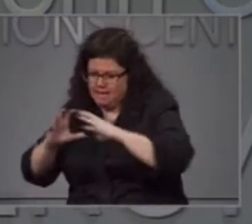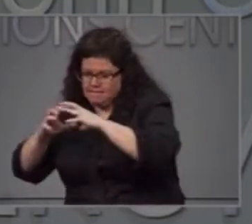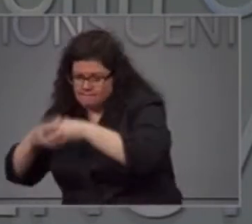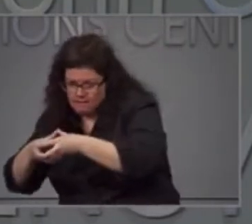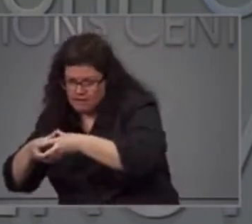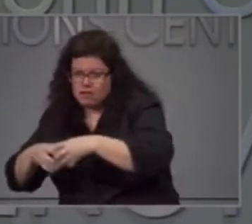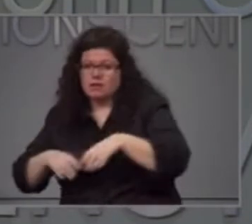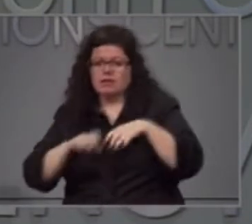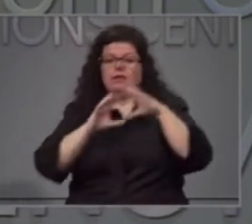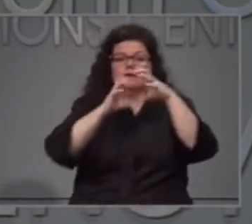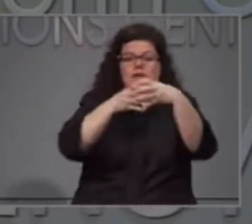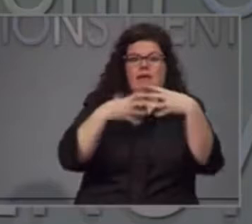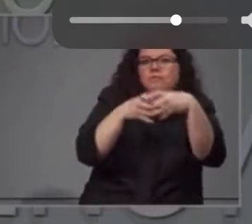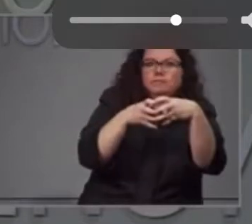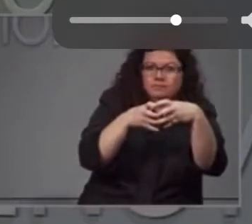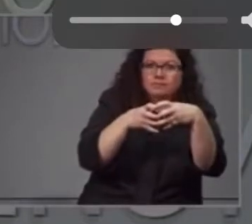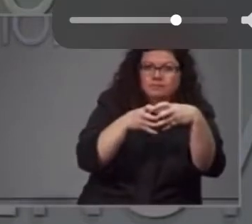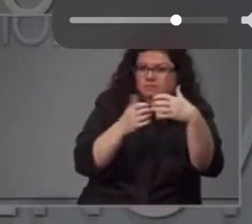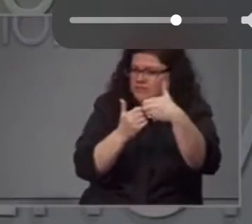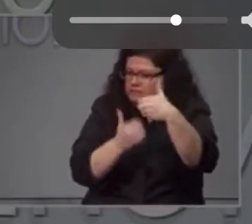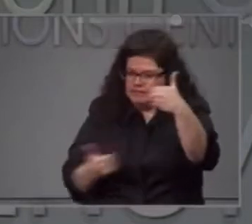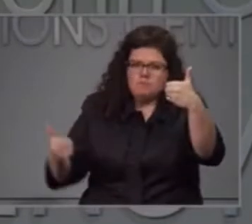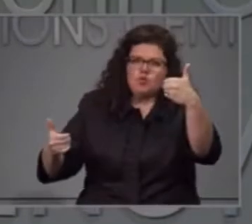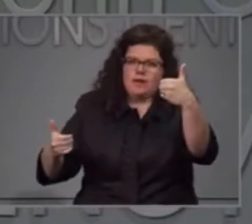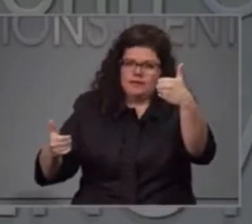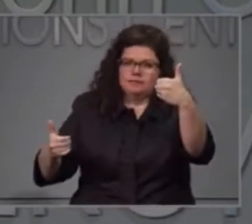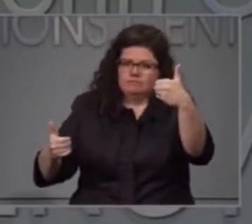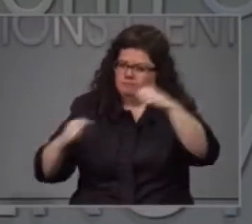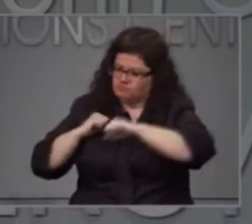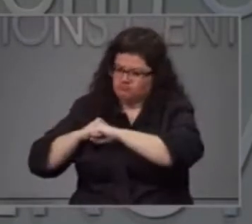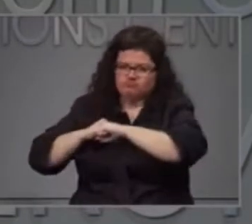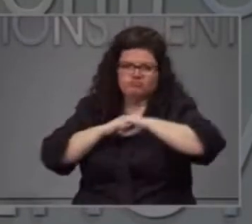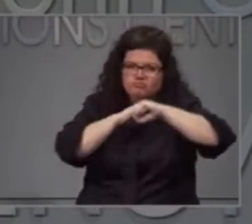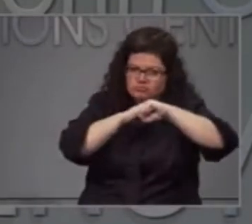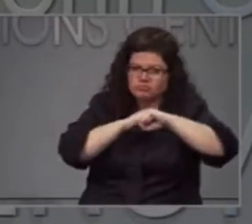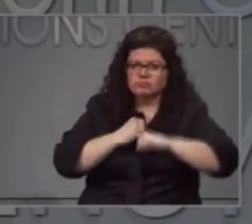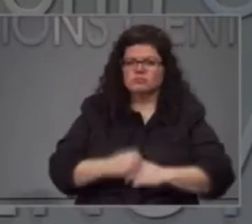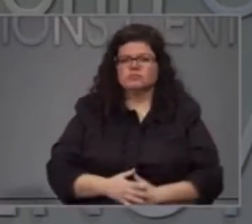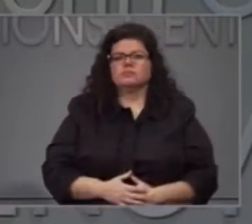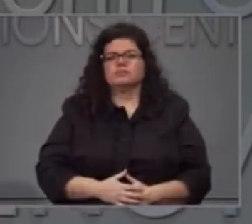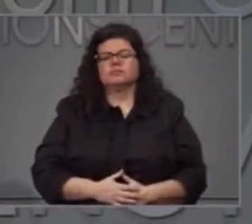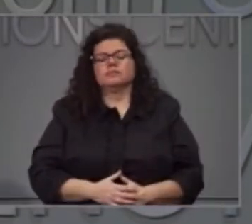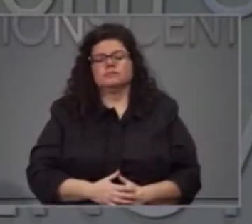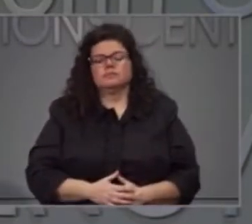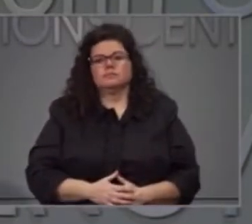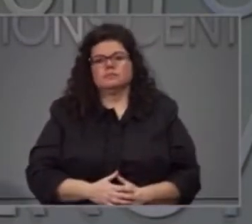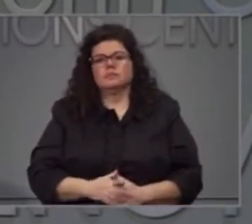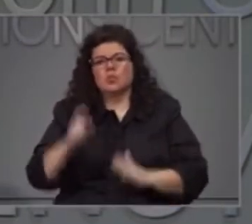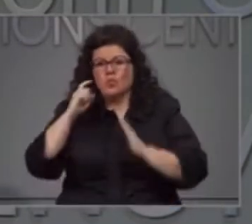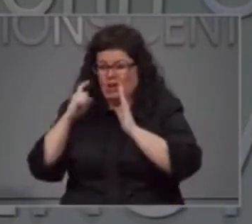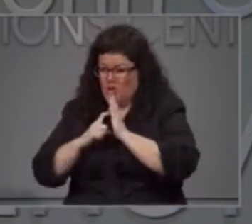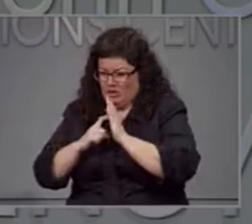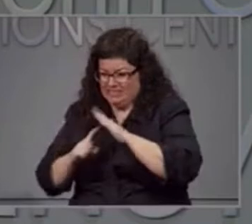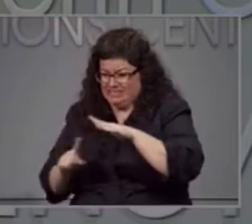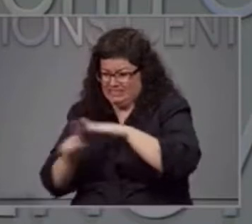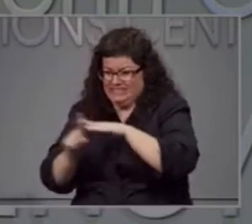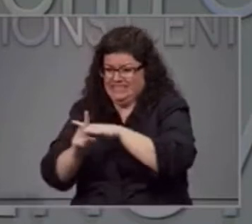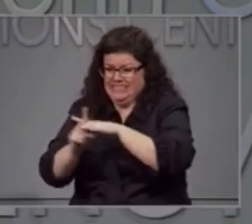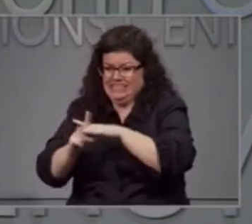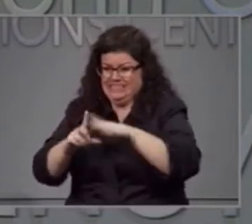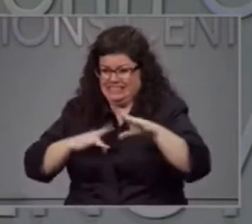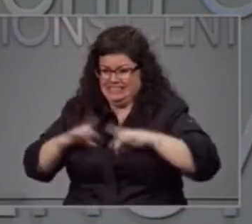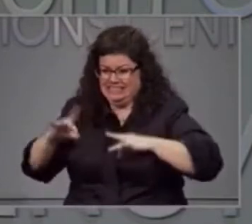not COVID-19 positive. The increased number of cases highlights the importance of our